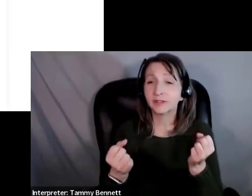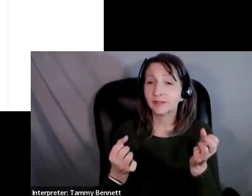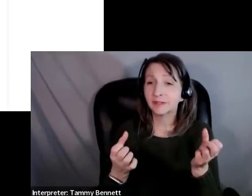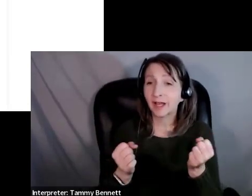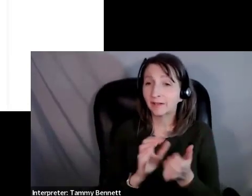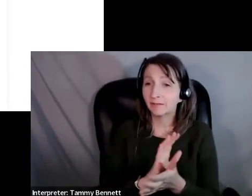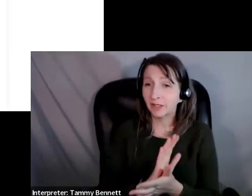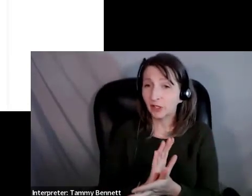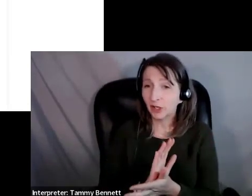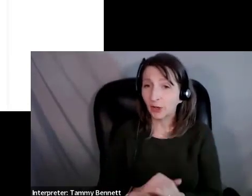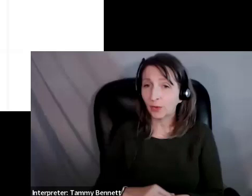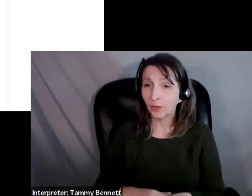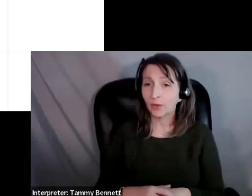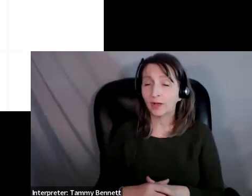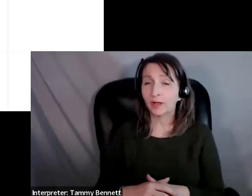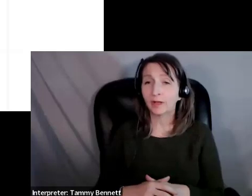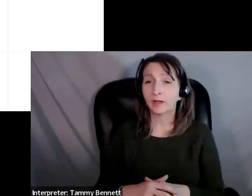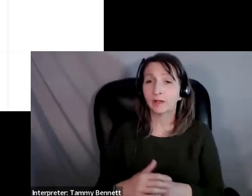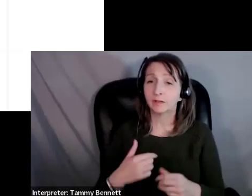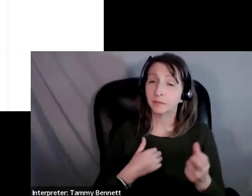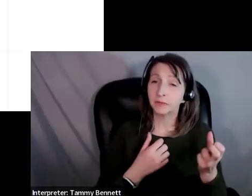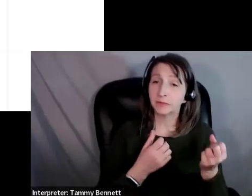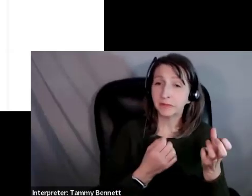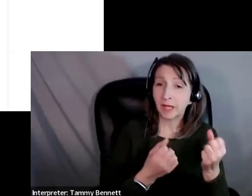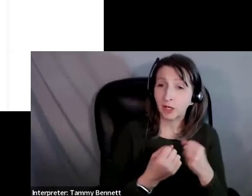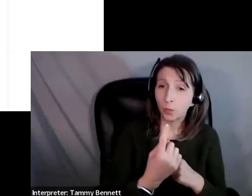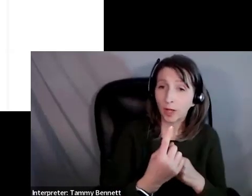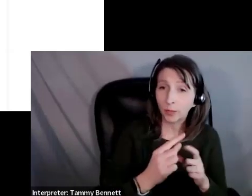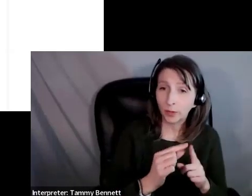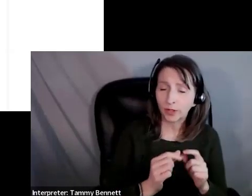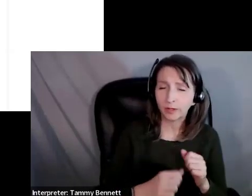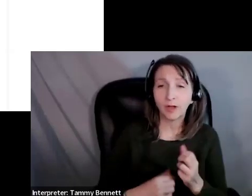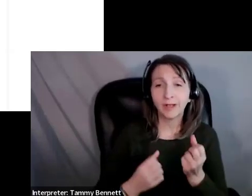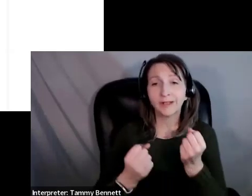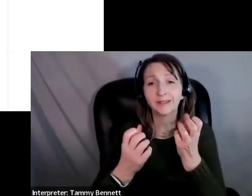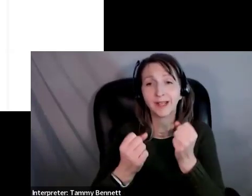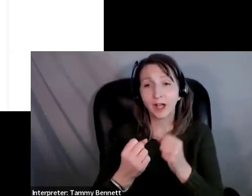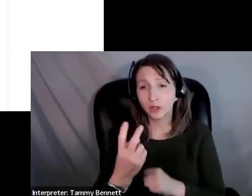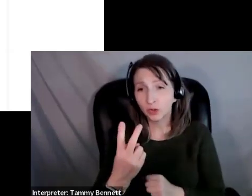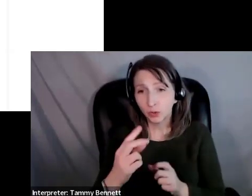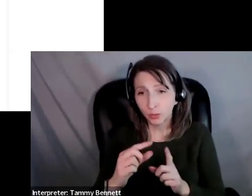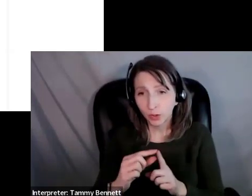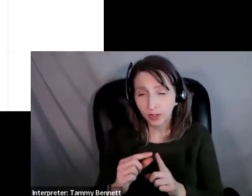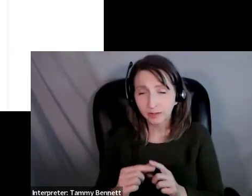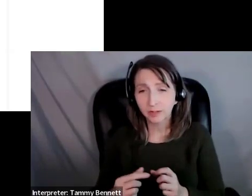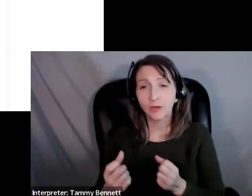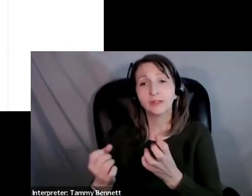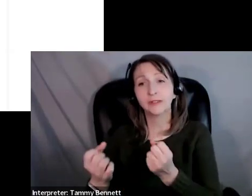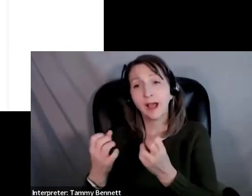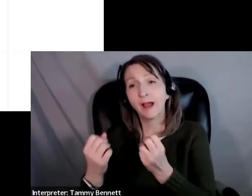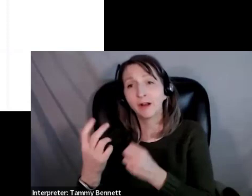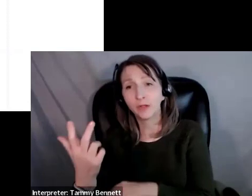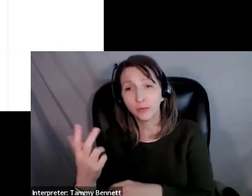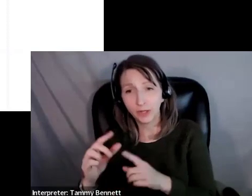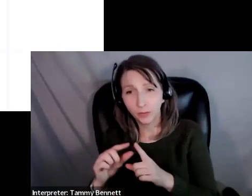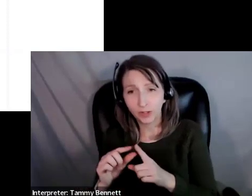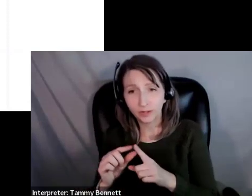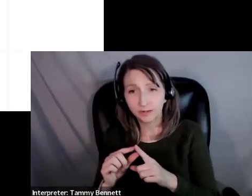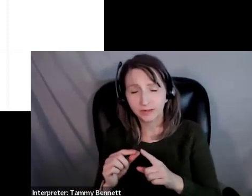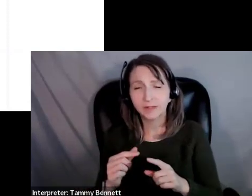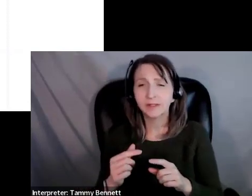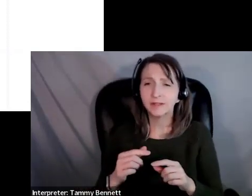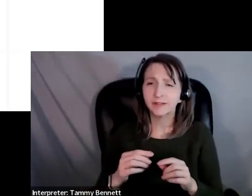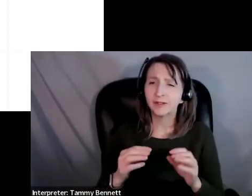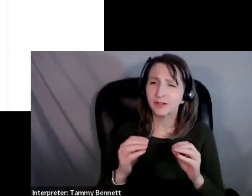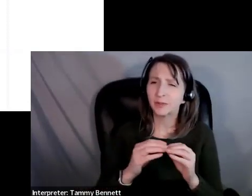signing all the words, signing every single utterance in two or, uh, two or three words. So again, it's more emphasis so they could show, um, some of the parents